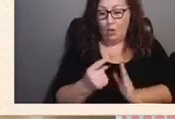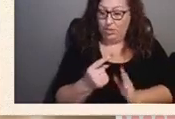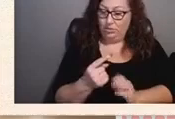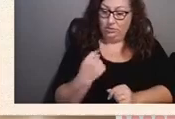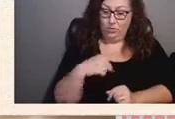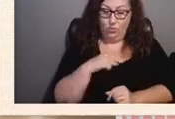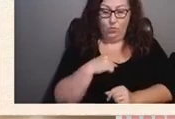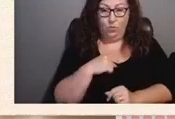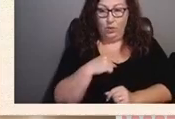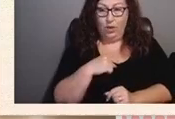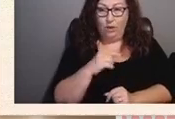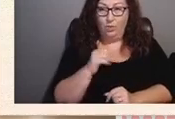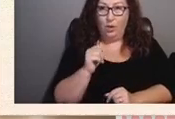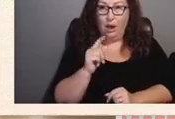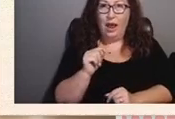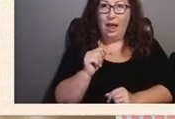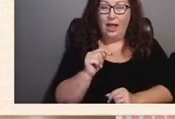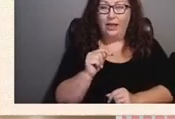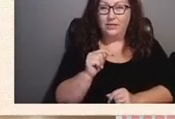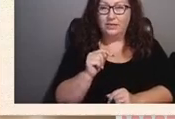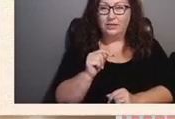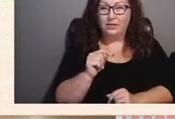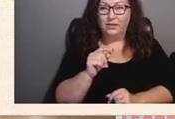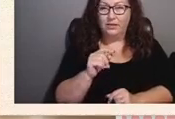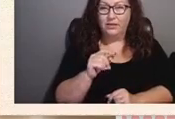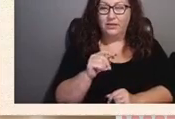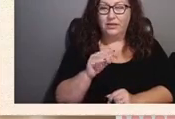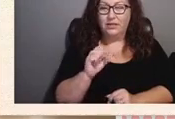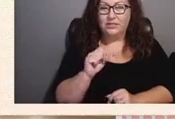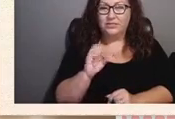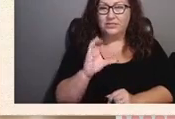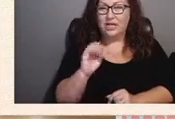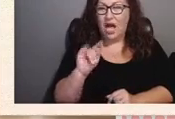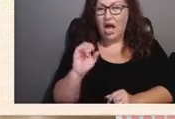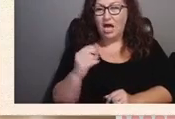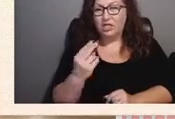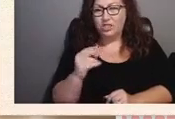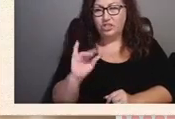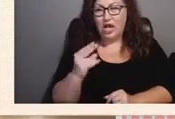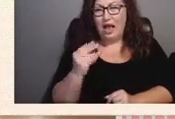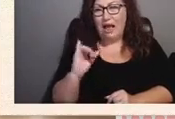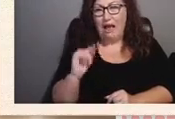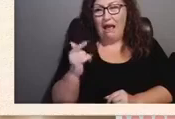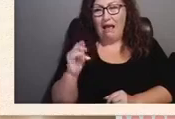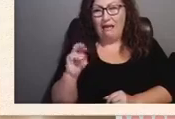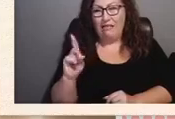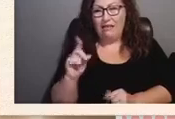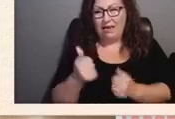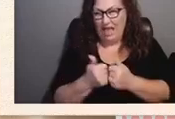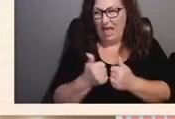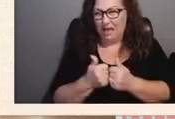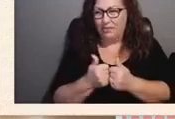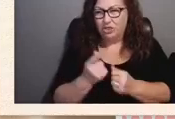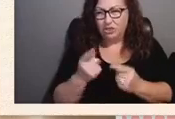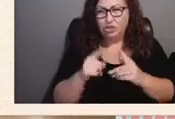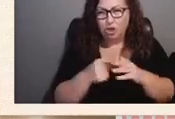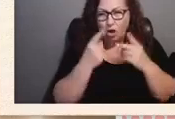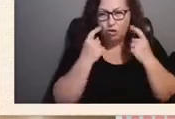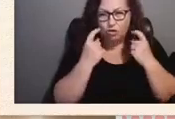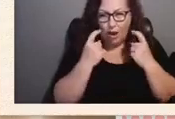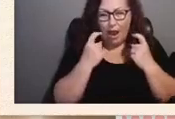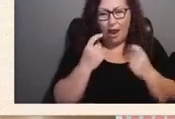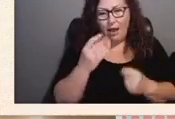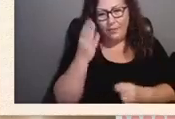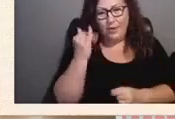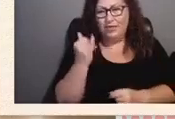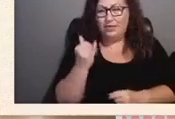the Scottish Highland Games, and she started to cry because like she just